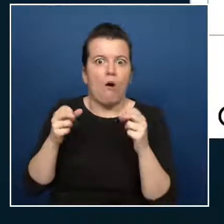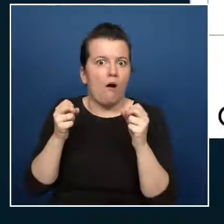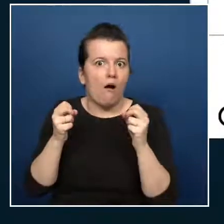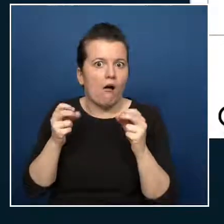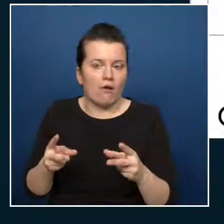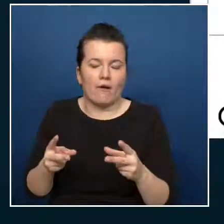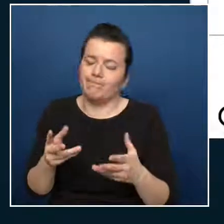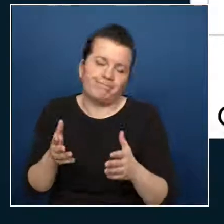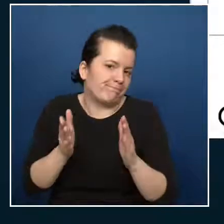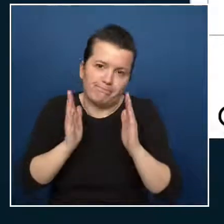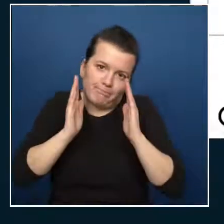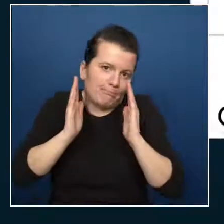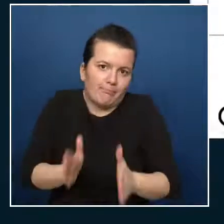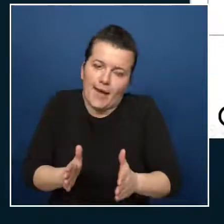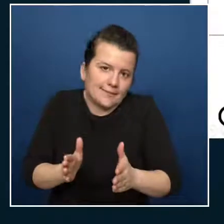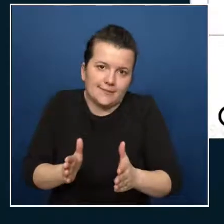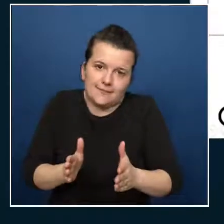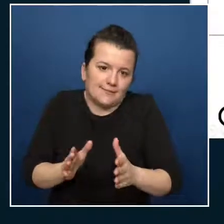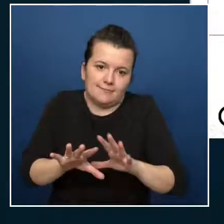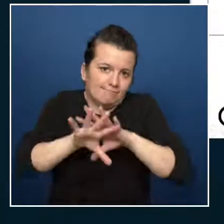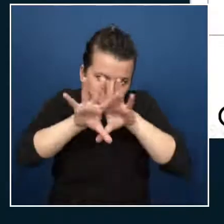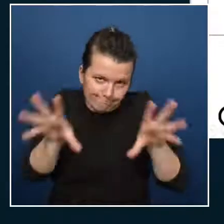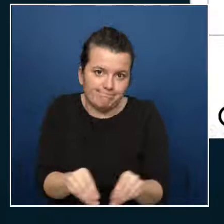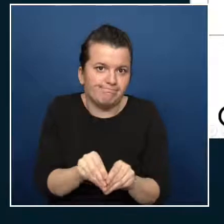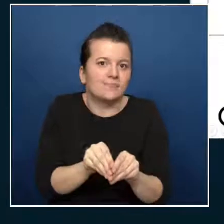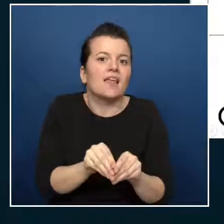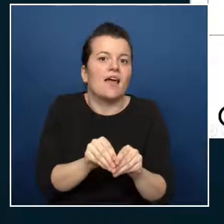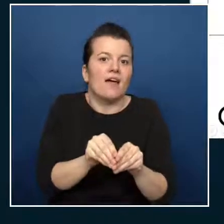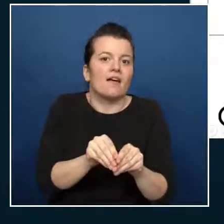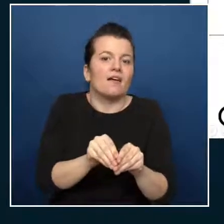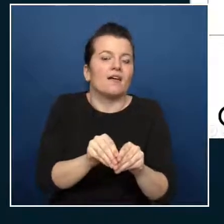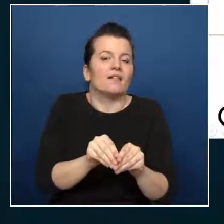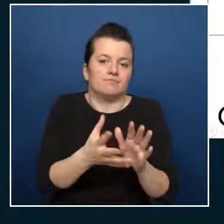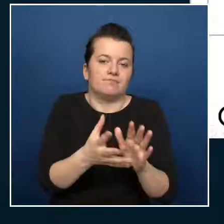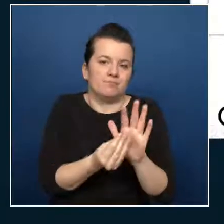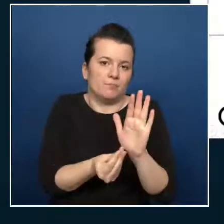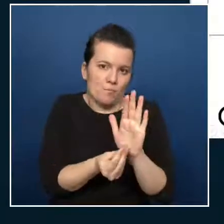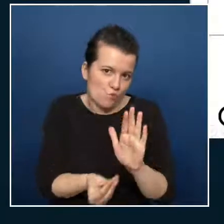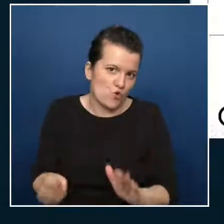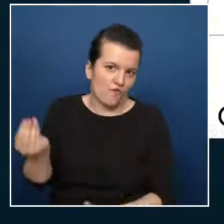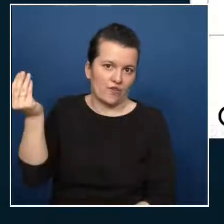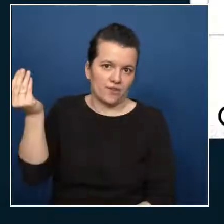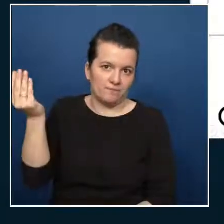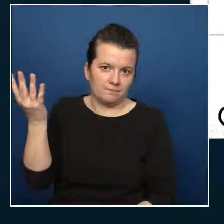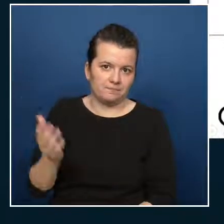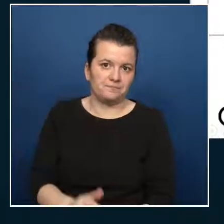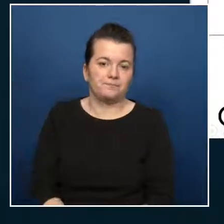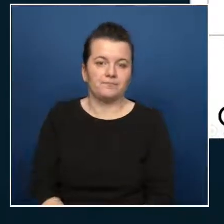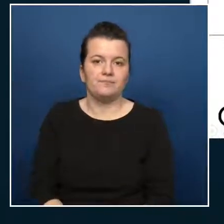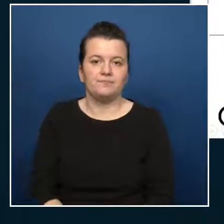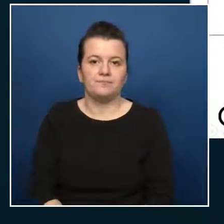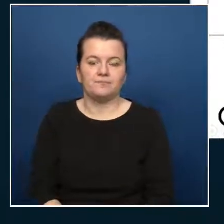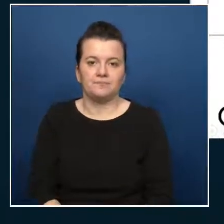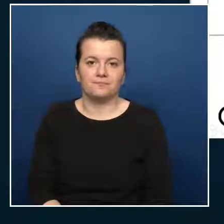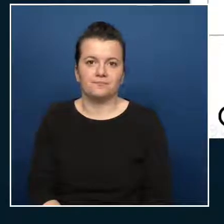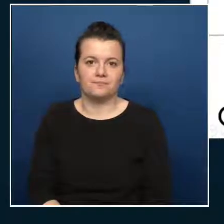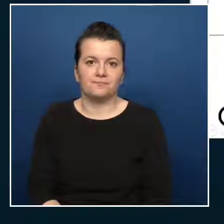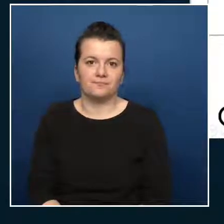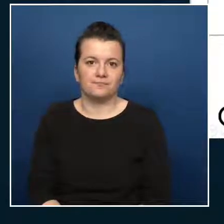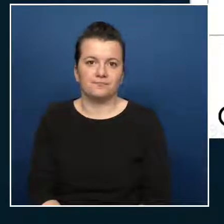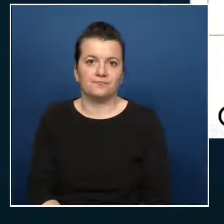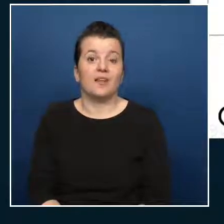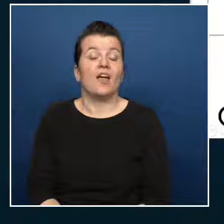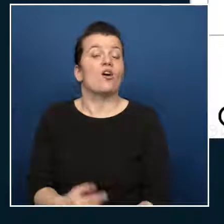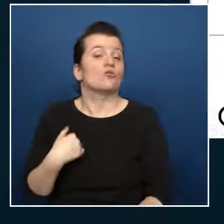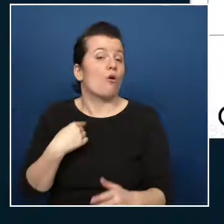determined to try to move our on-premise system and try to migrate it to the cloud. And our plan